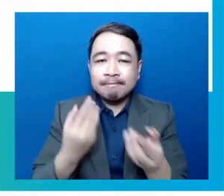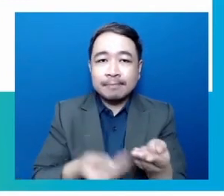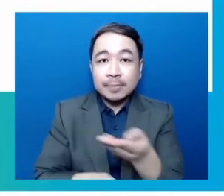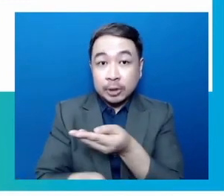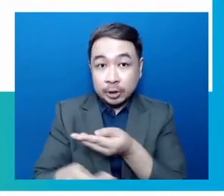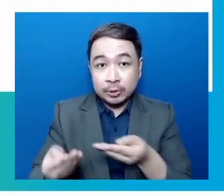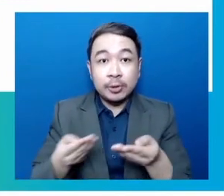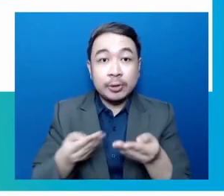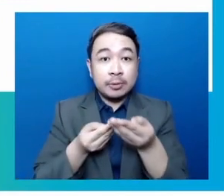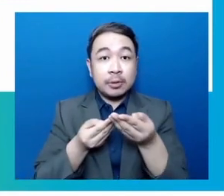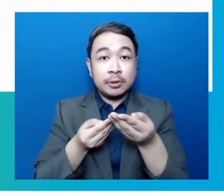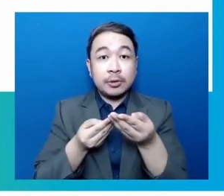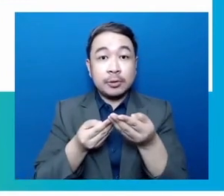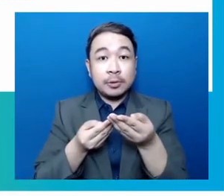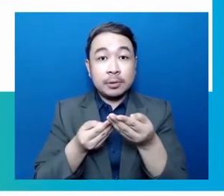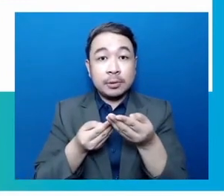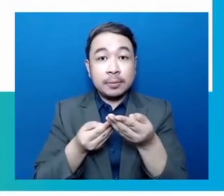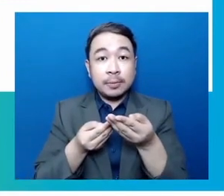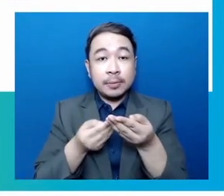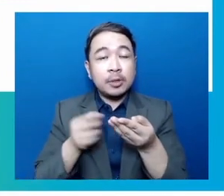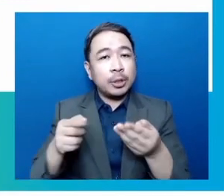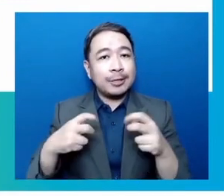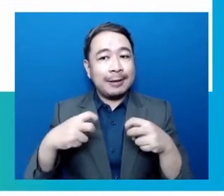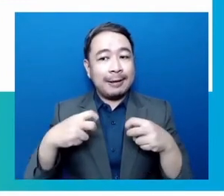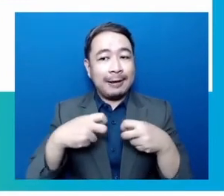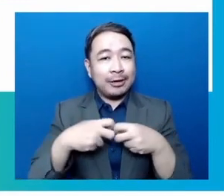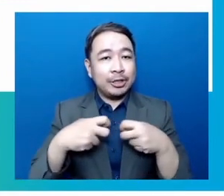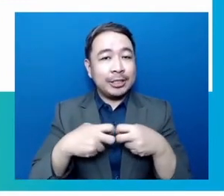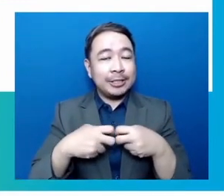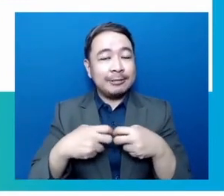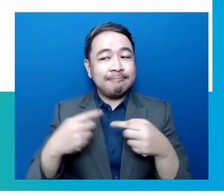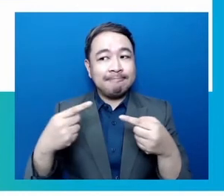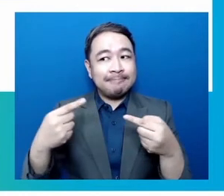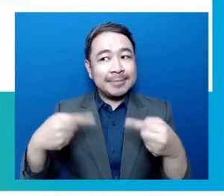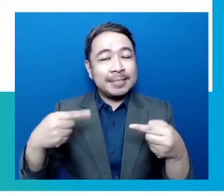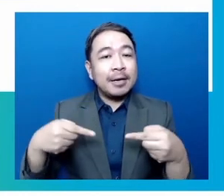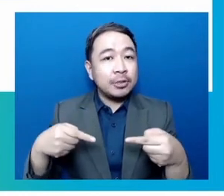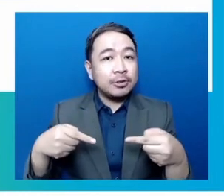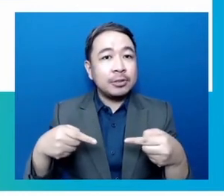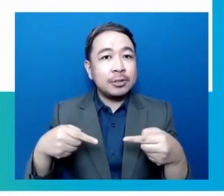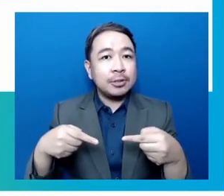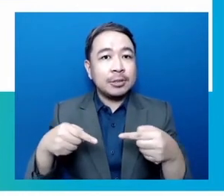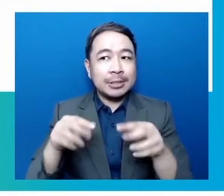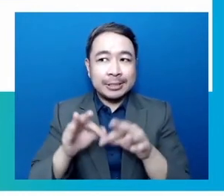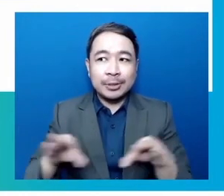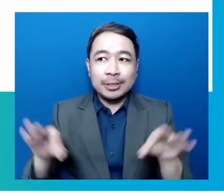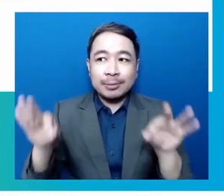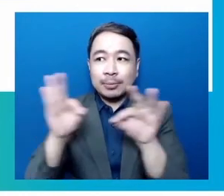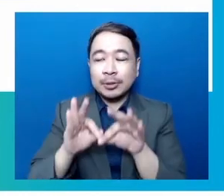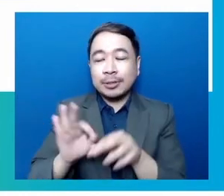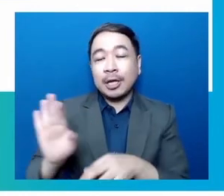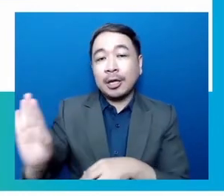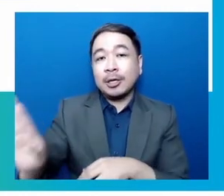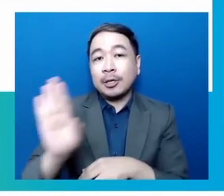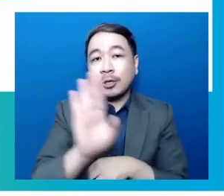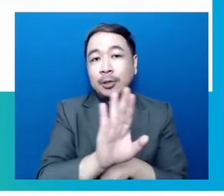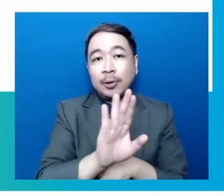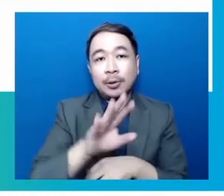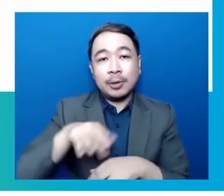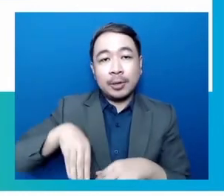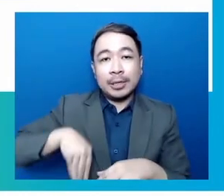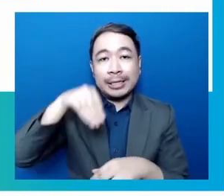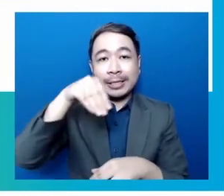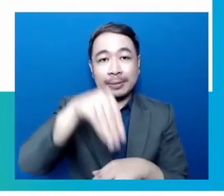as in the energy debate, we really need your input here. Just a footnote on the safeguards